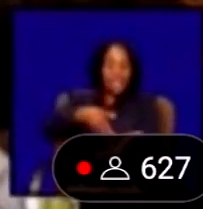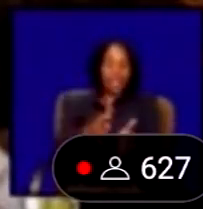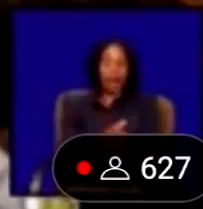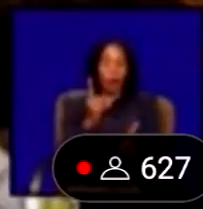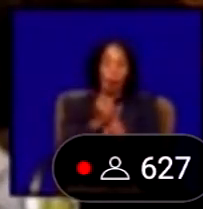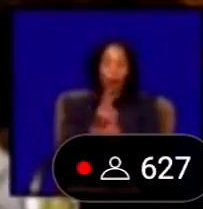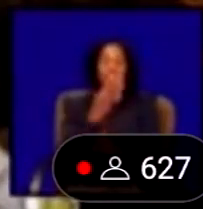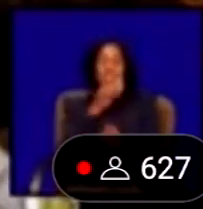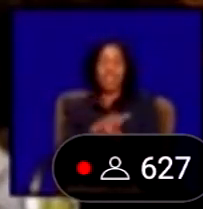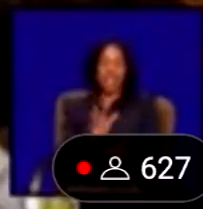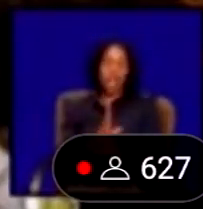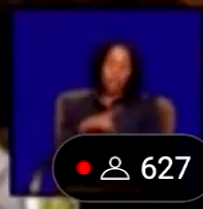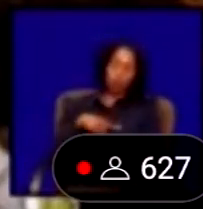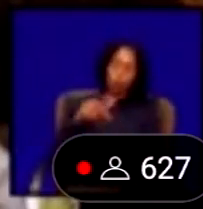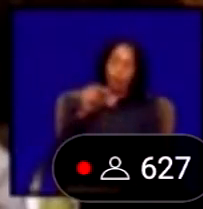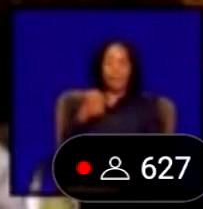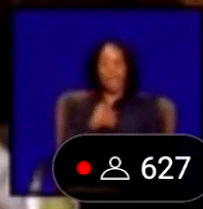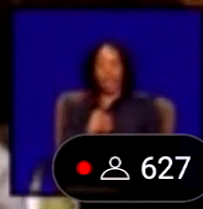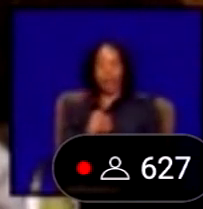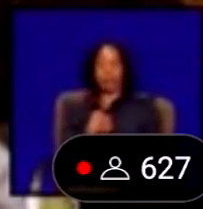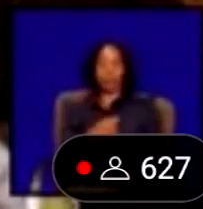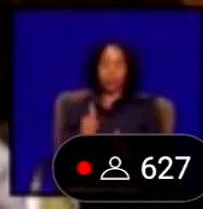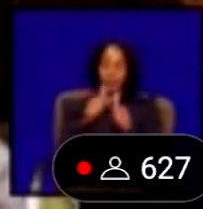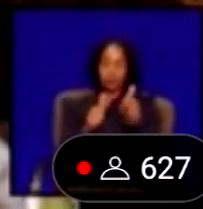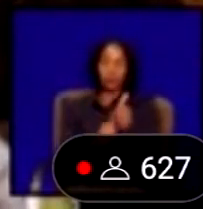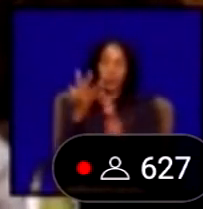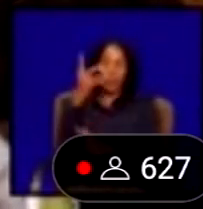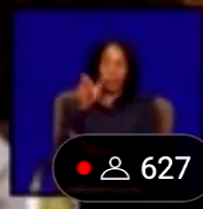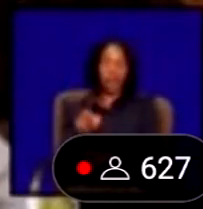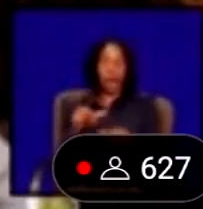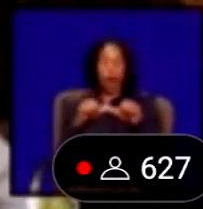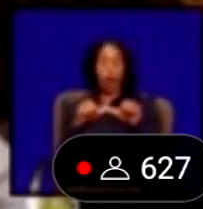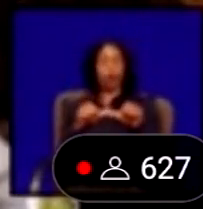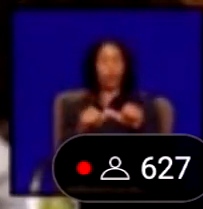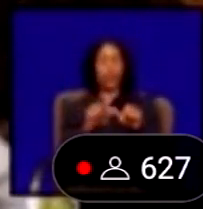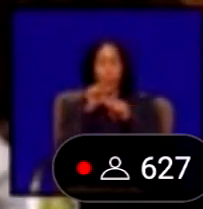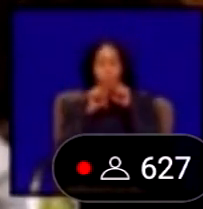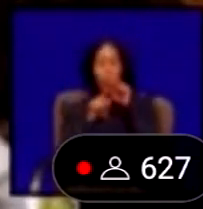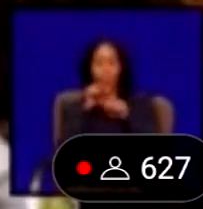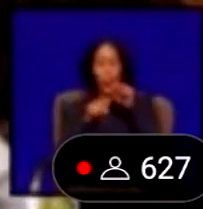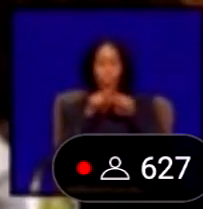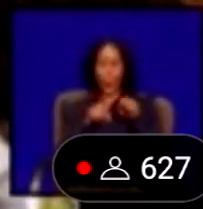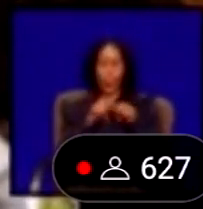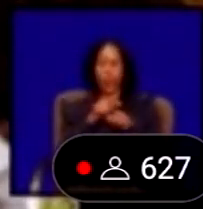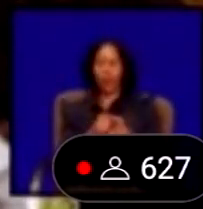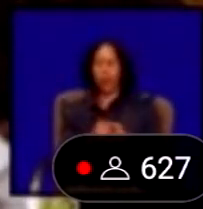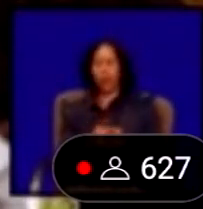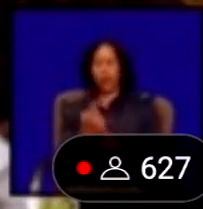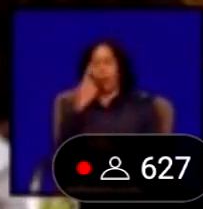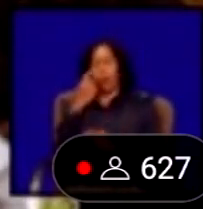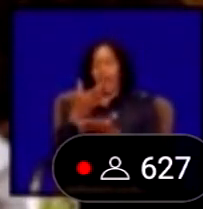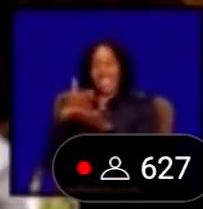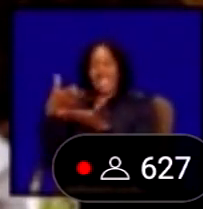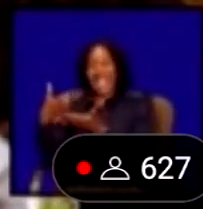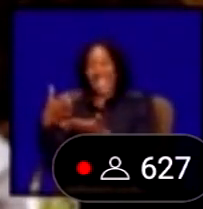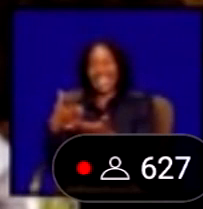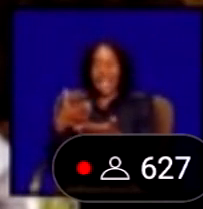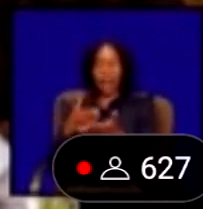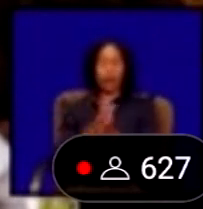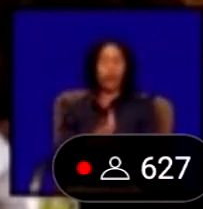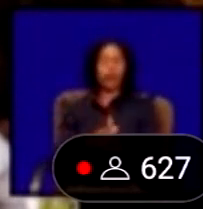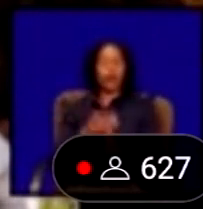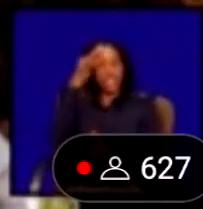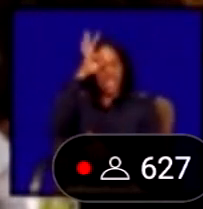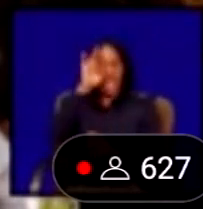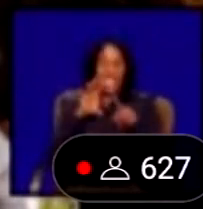Tumamina. Deputy Speaker, you cannot continue blaming your one-sided notion of state capture